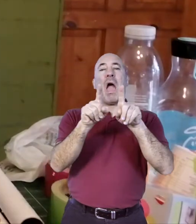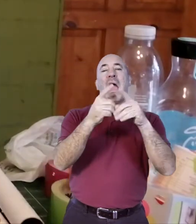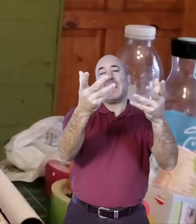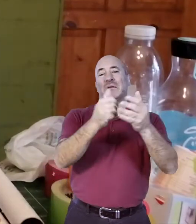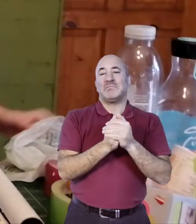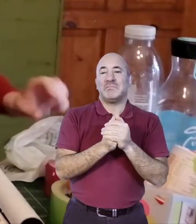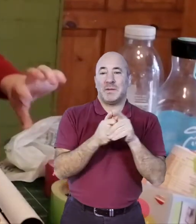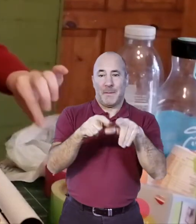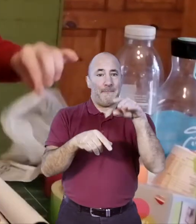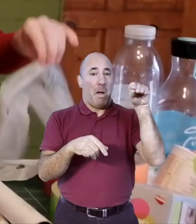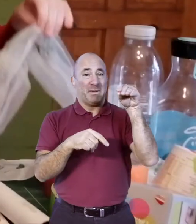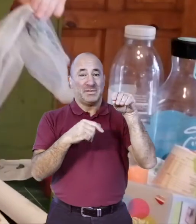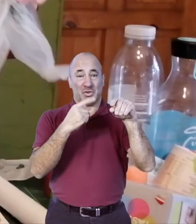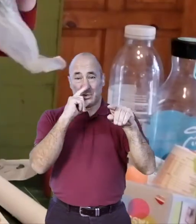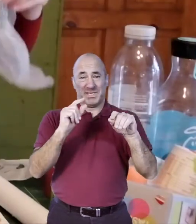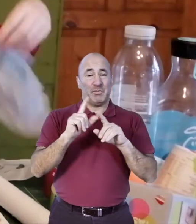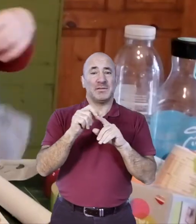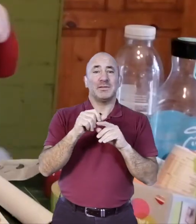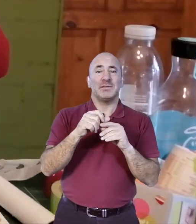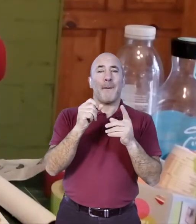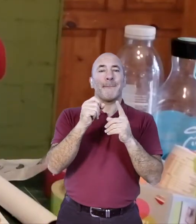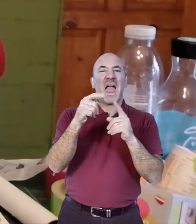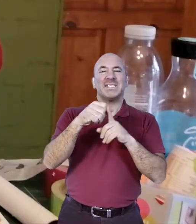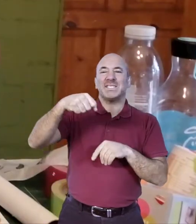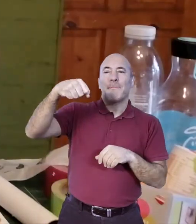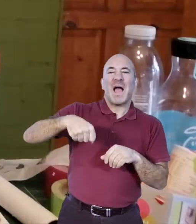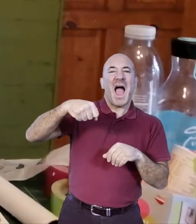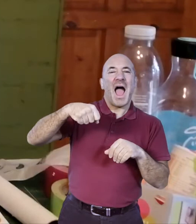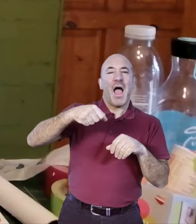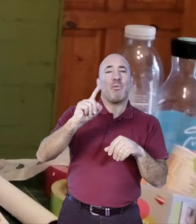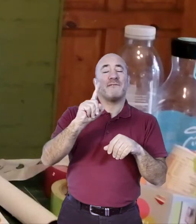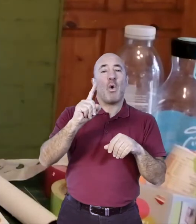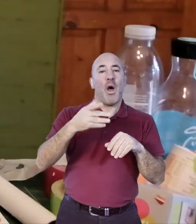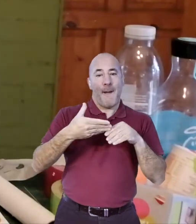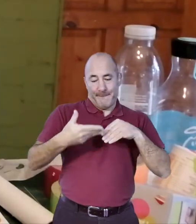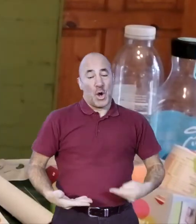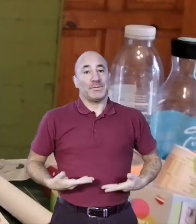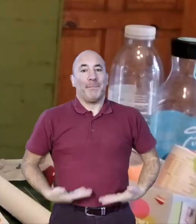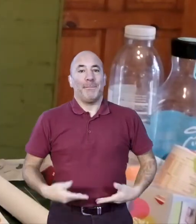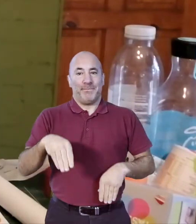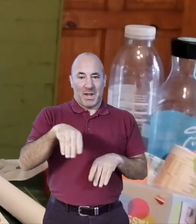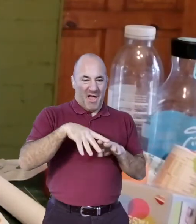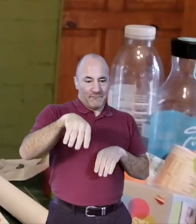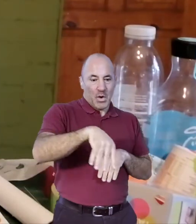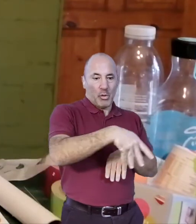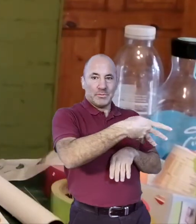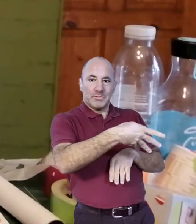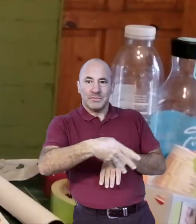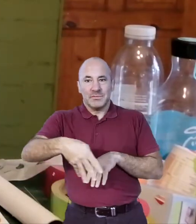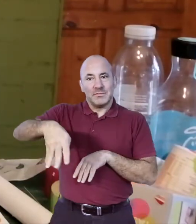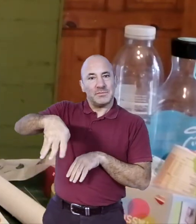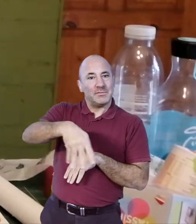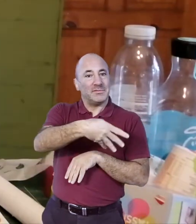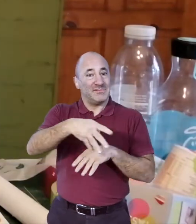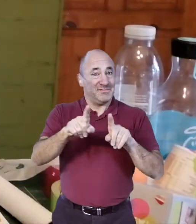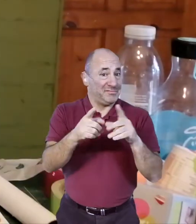example, your puppet could have a plastic bag for its bottom half, so it